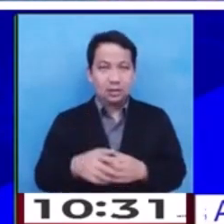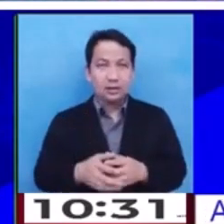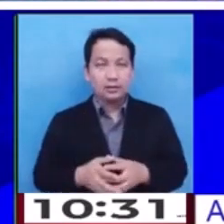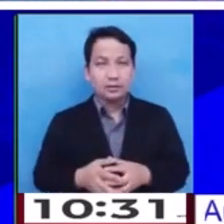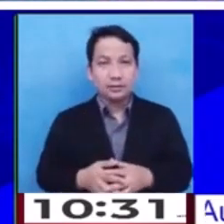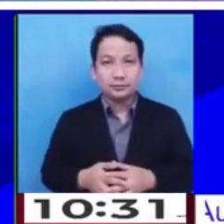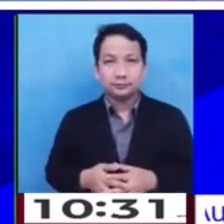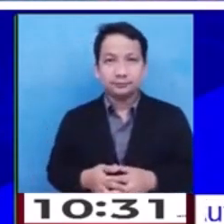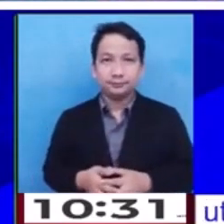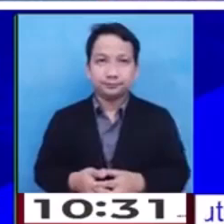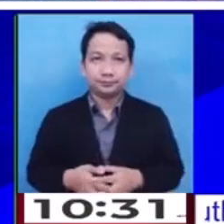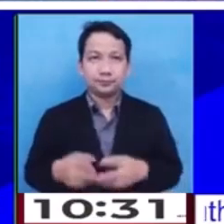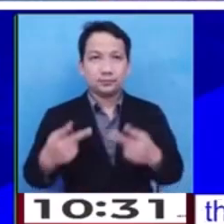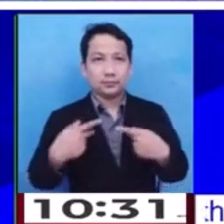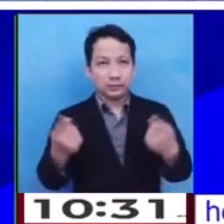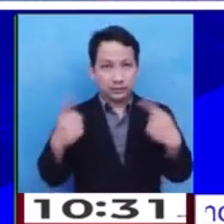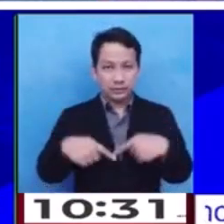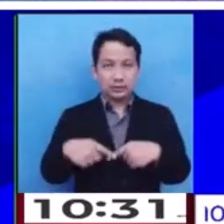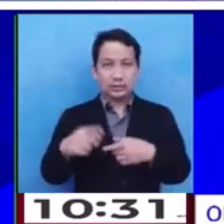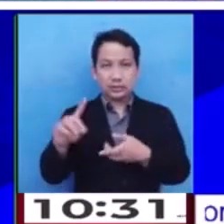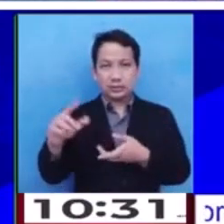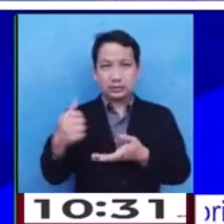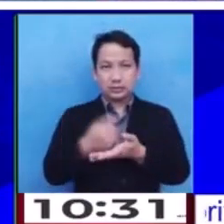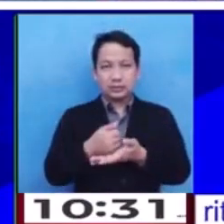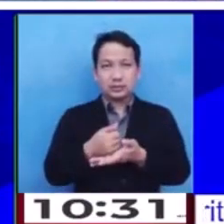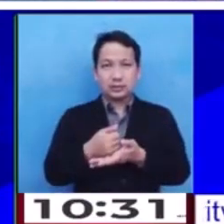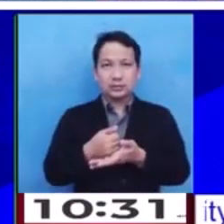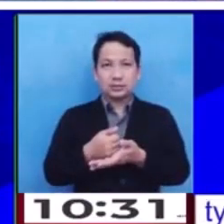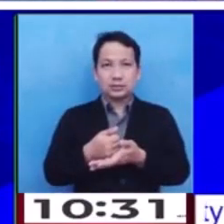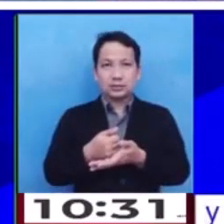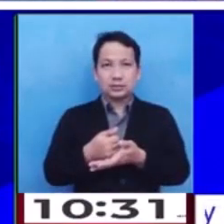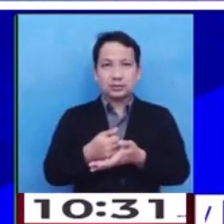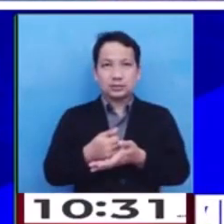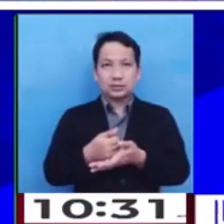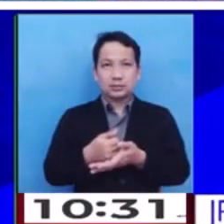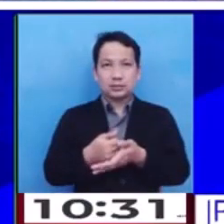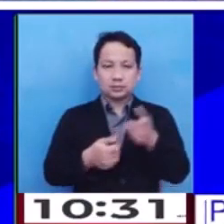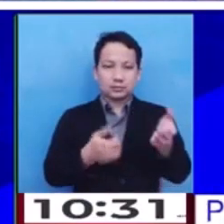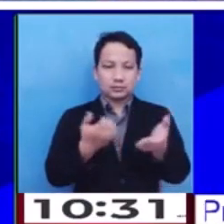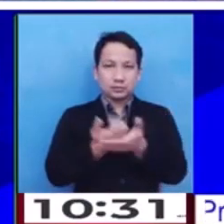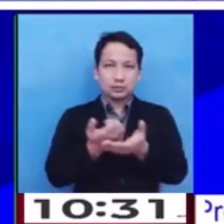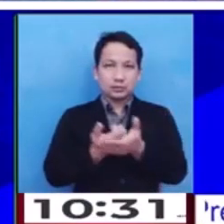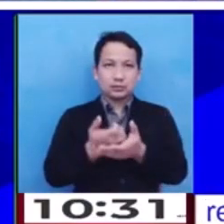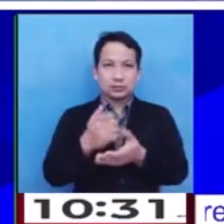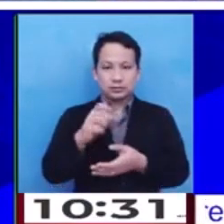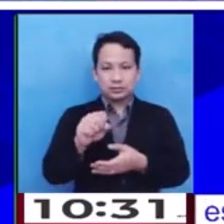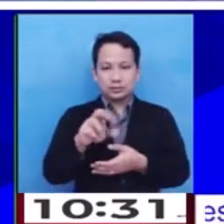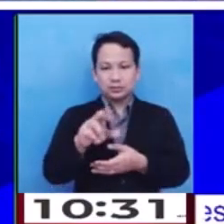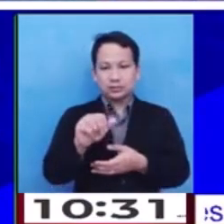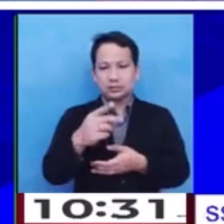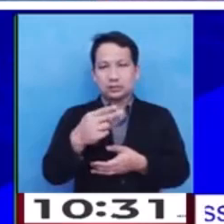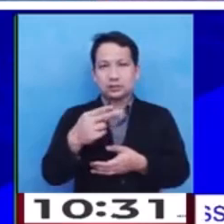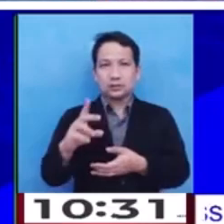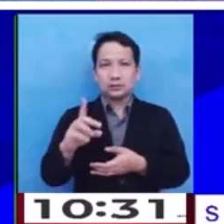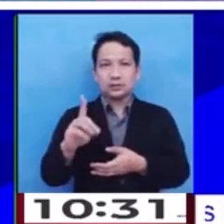I don't have that right now, but we can, you know, I have macroeconomist here, Sara Dawai,